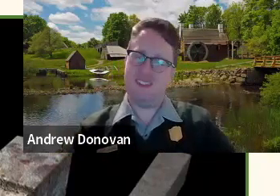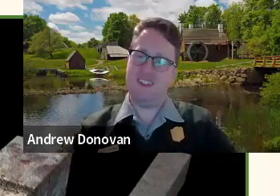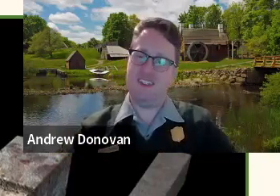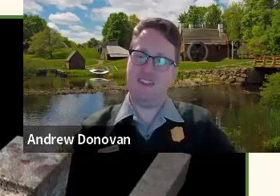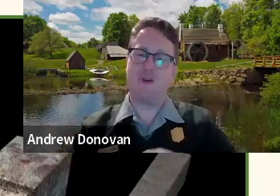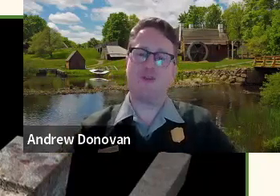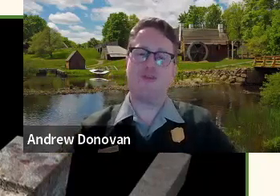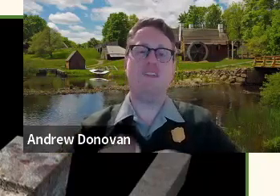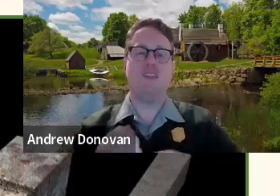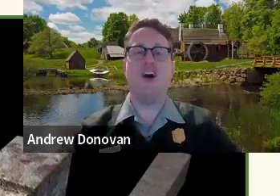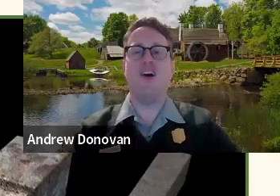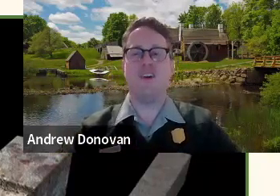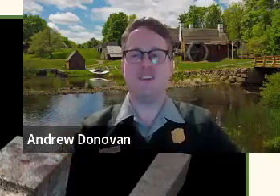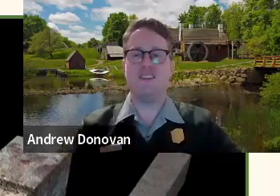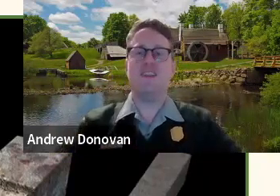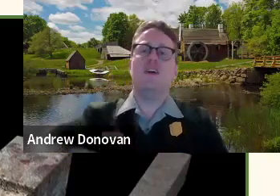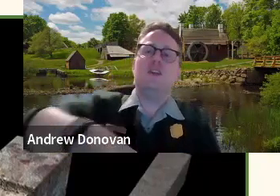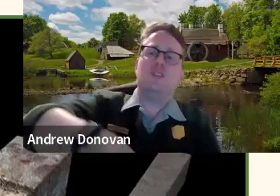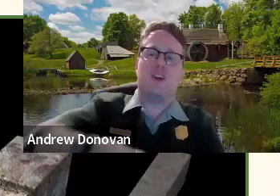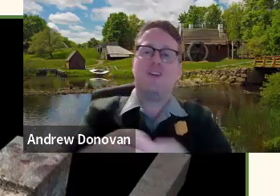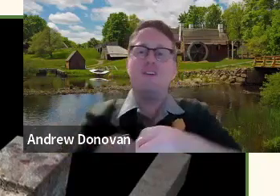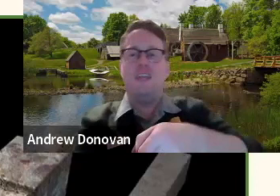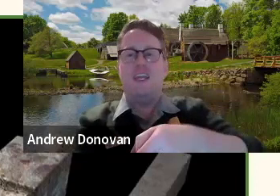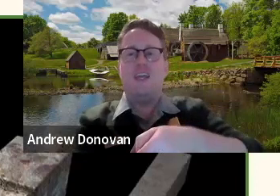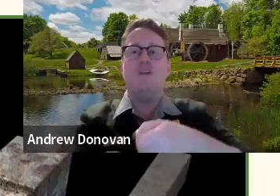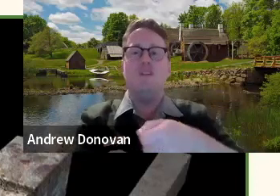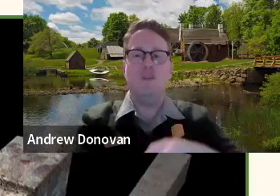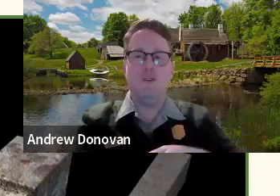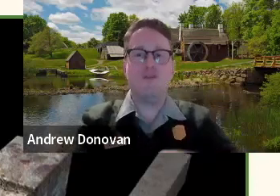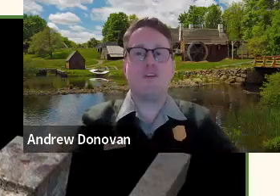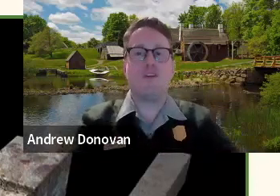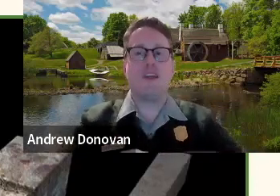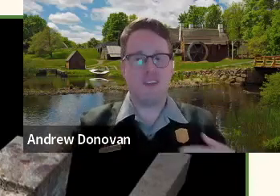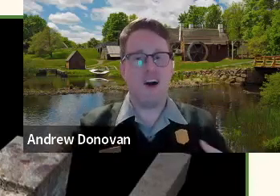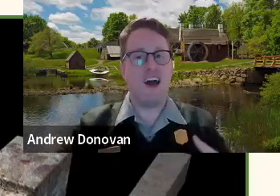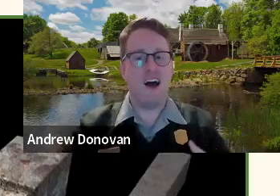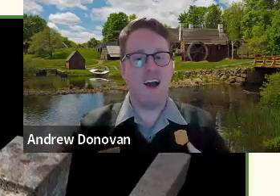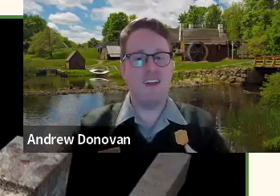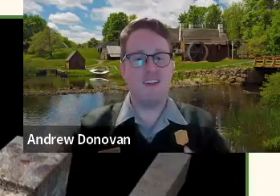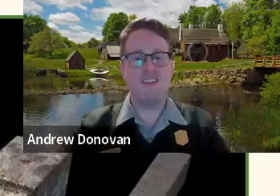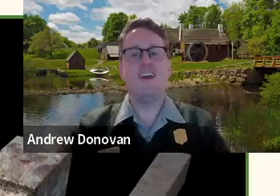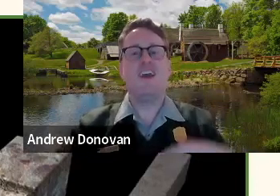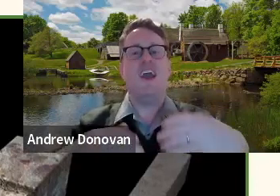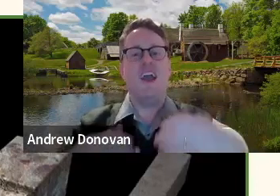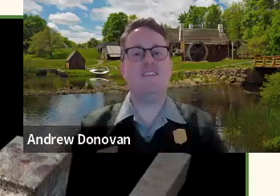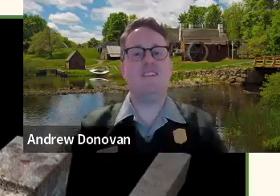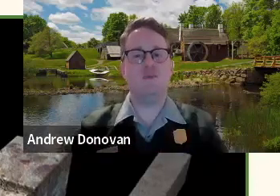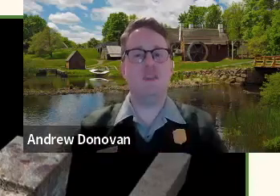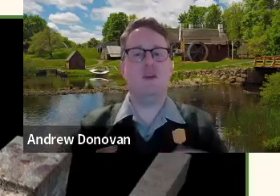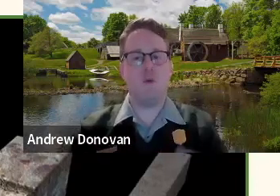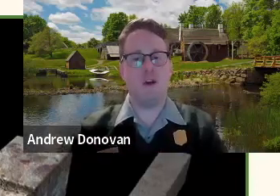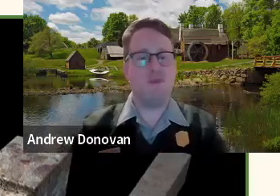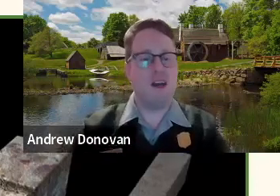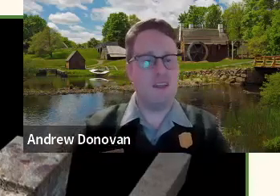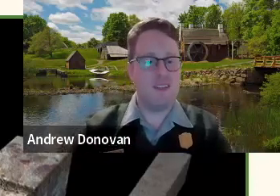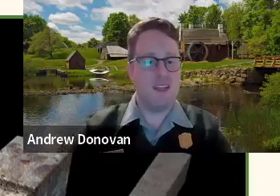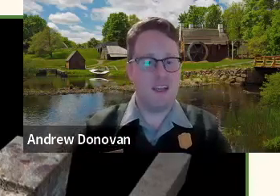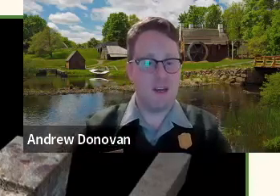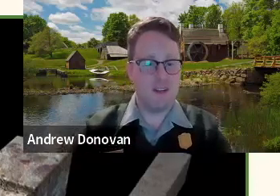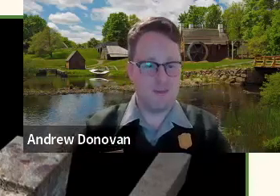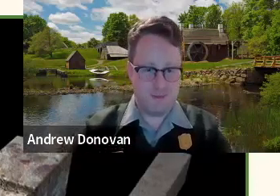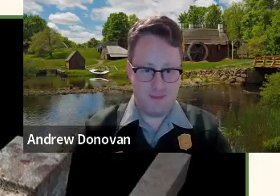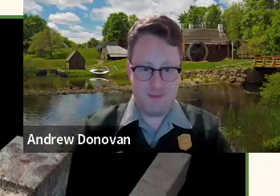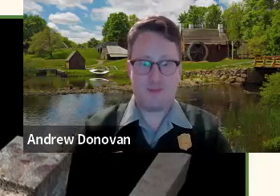with basically glorified tongs, turning and maneuvering this hot iron as it's being worked by